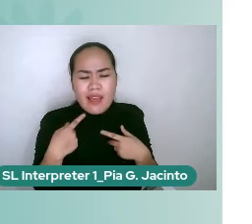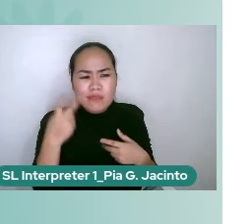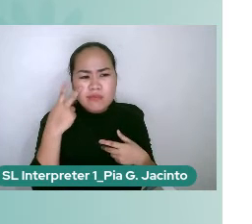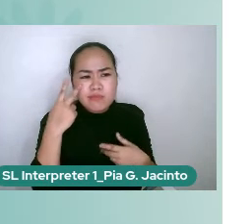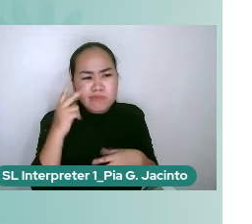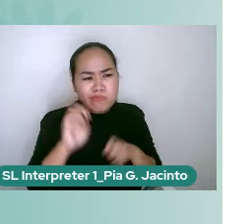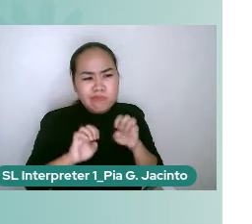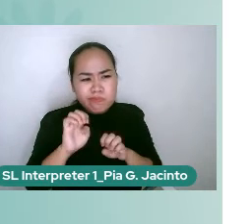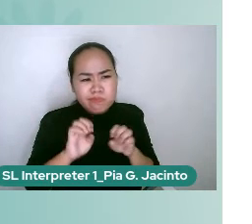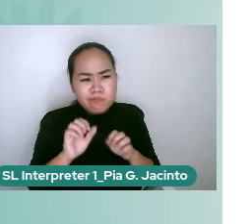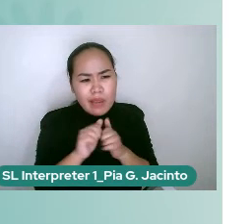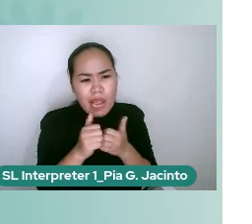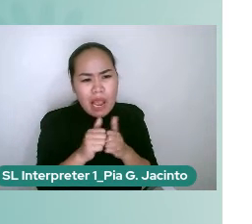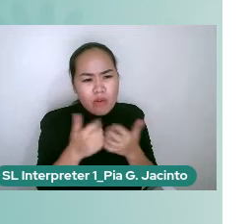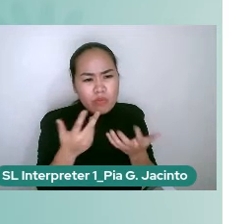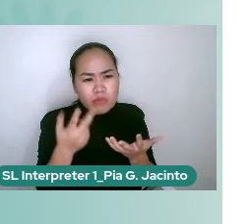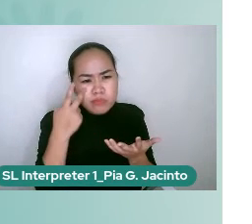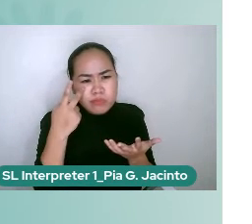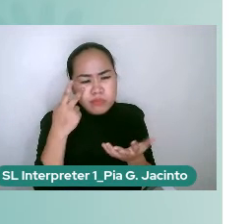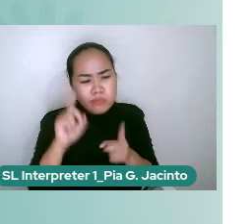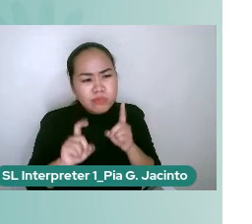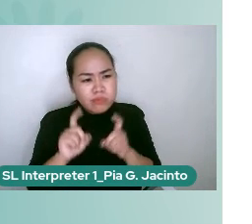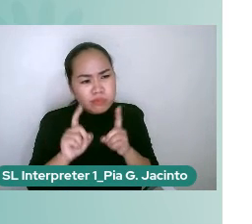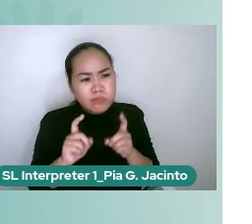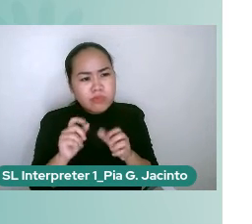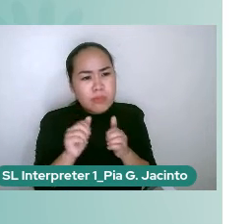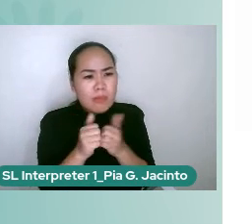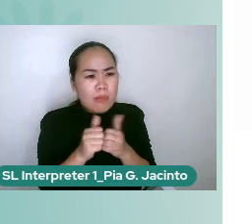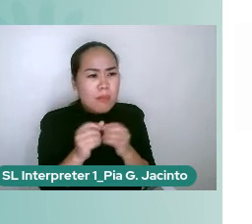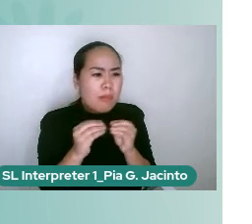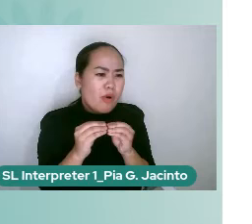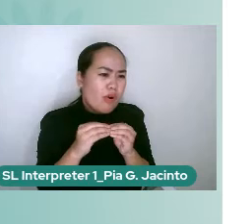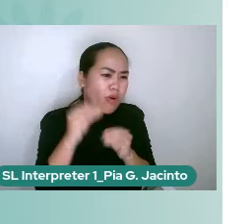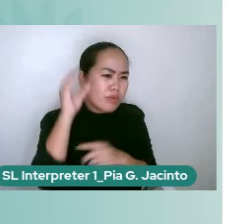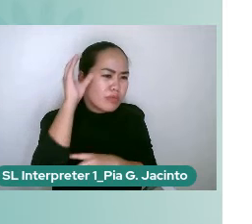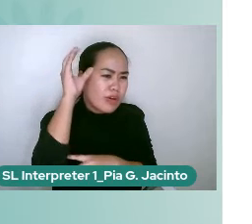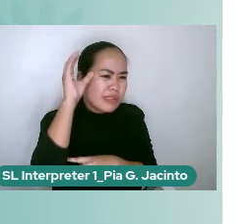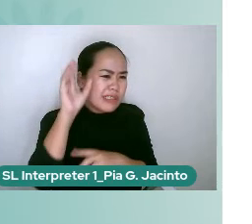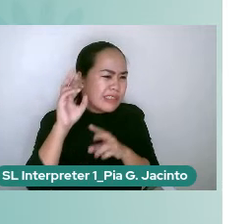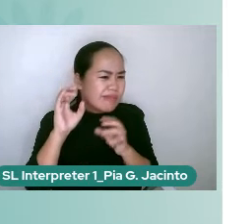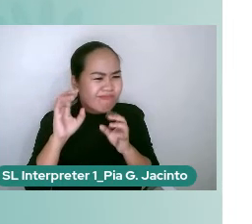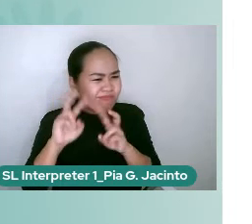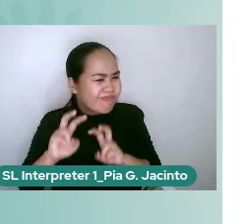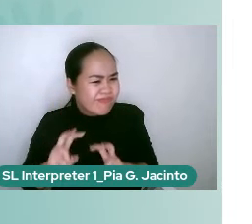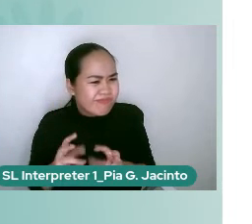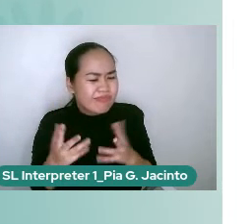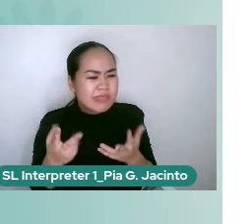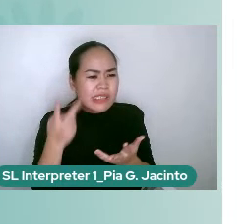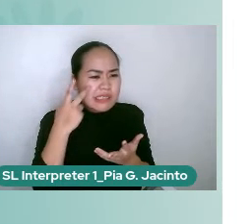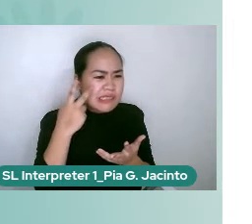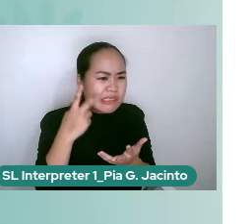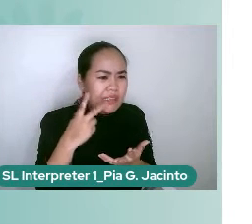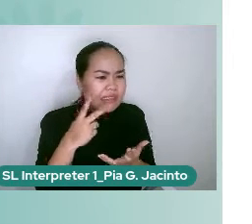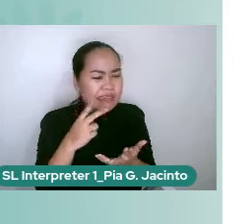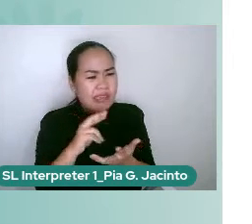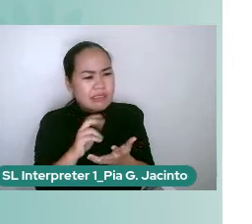of screening than it is in the context of a more investigation and diagnostic threshold.